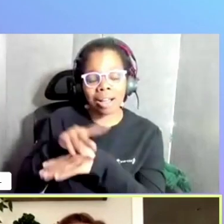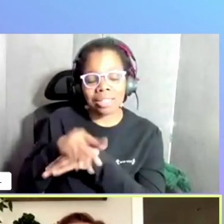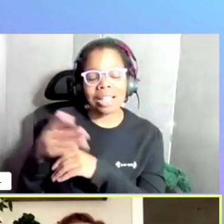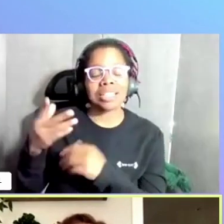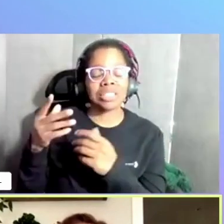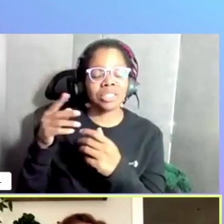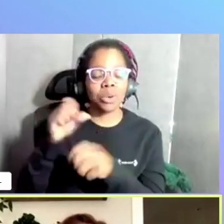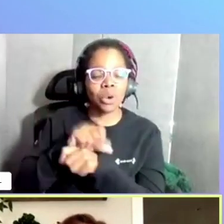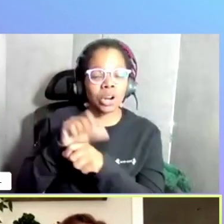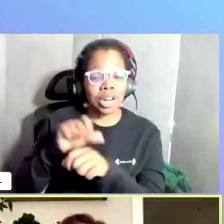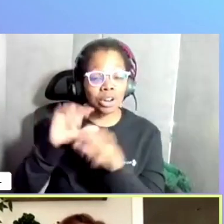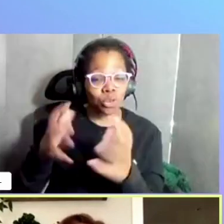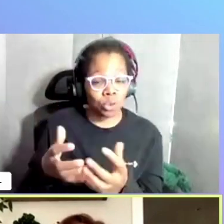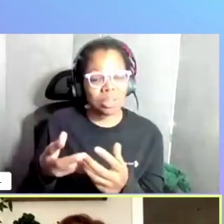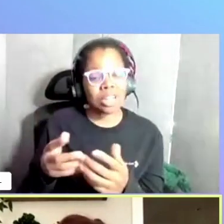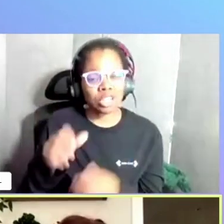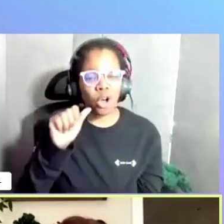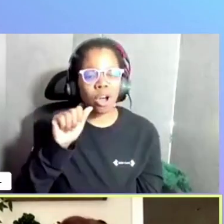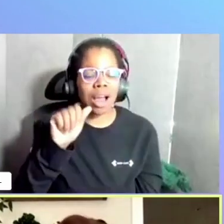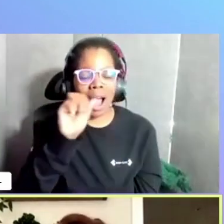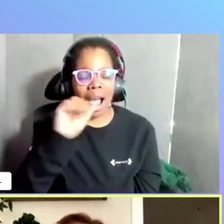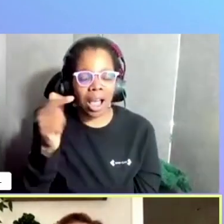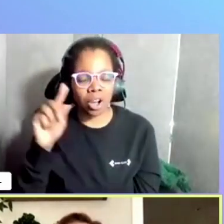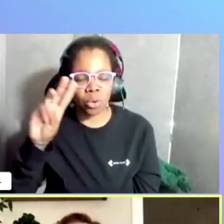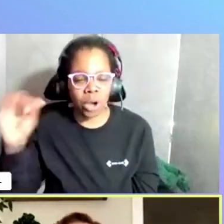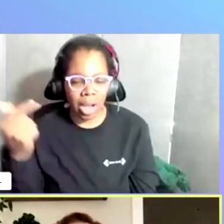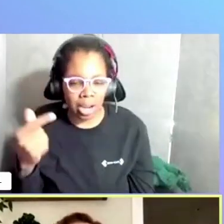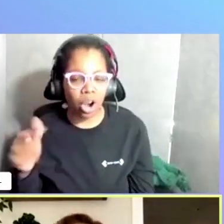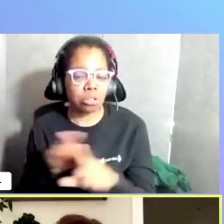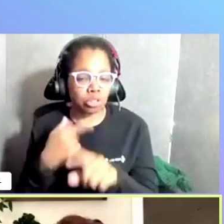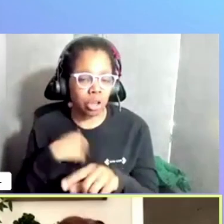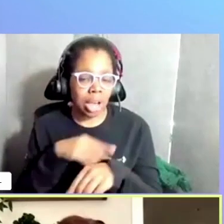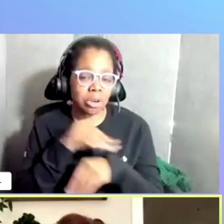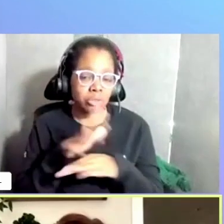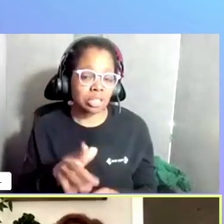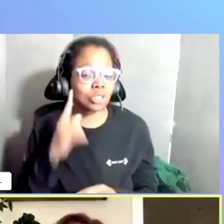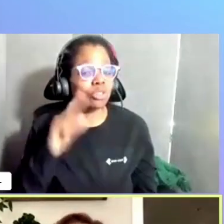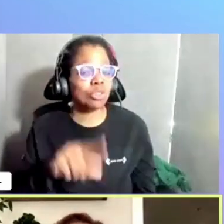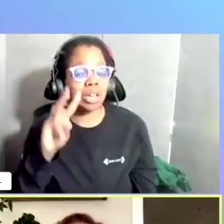2017. I also serve as Deque's Advisory Committee representative to the W3C.